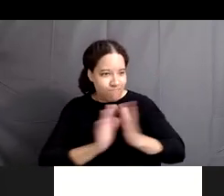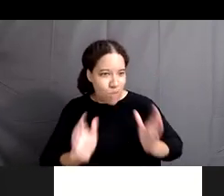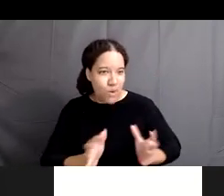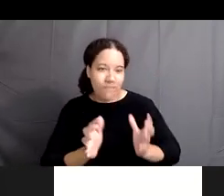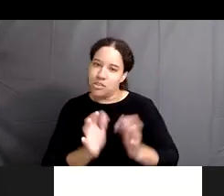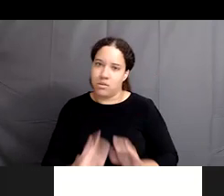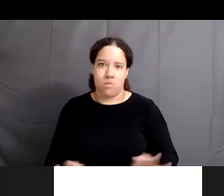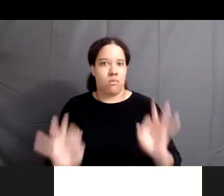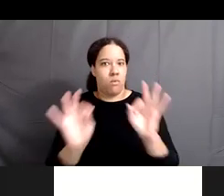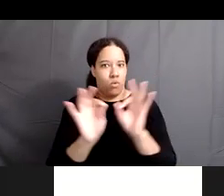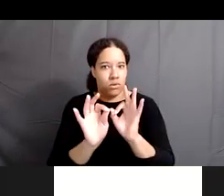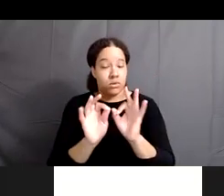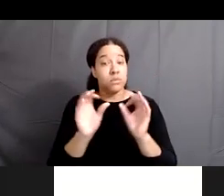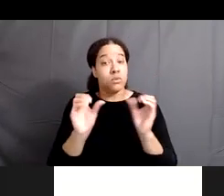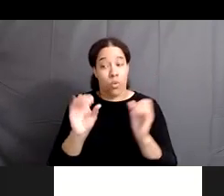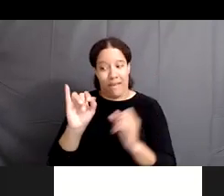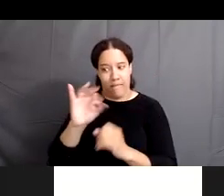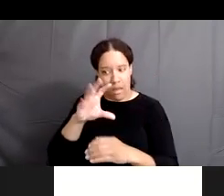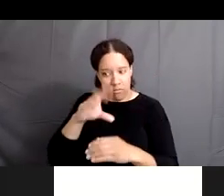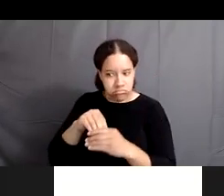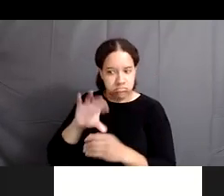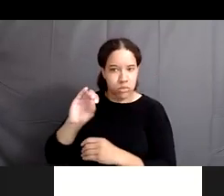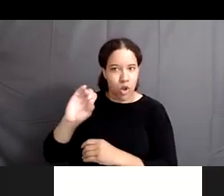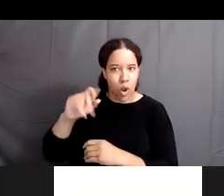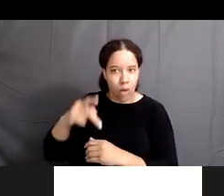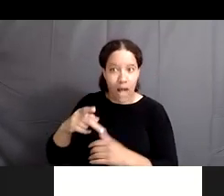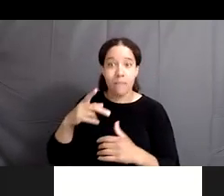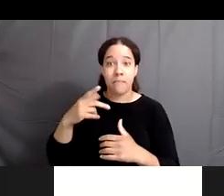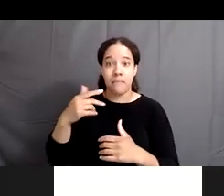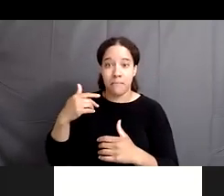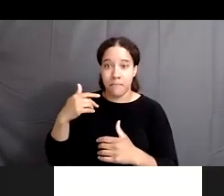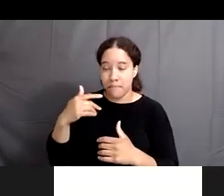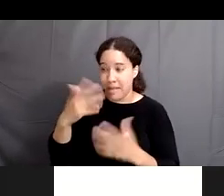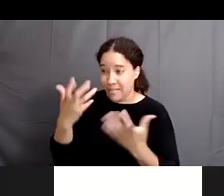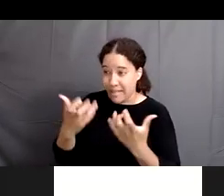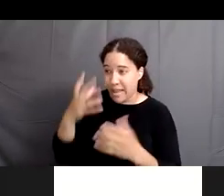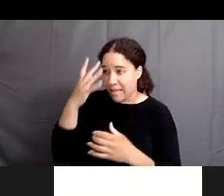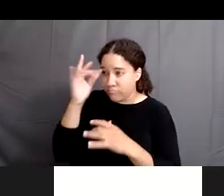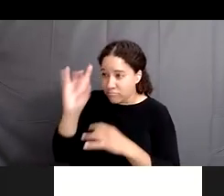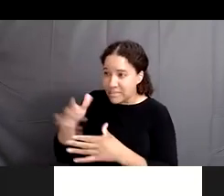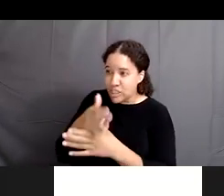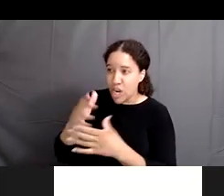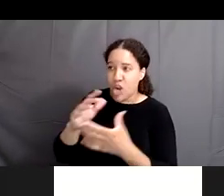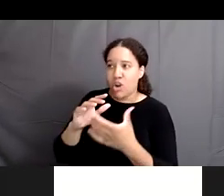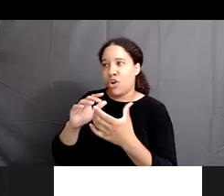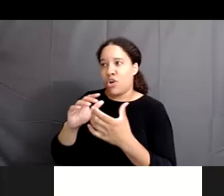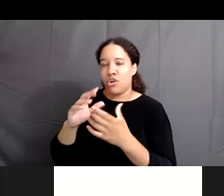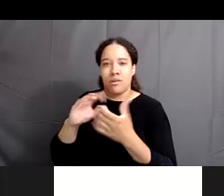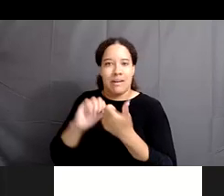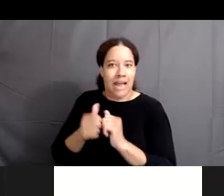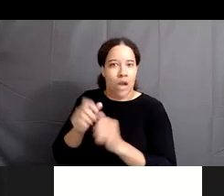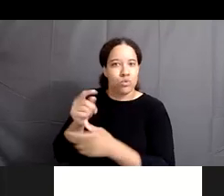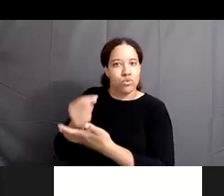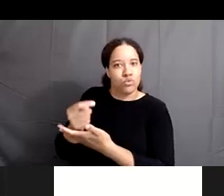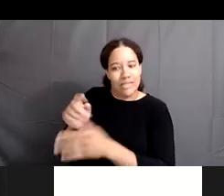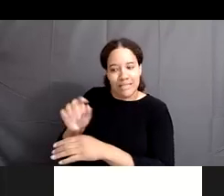happens to that business and how customers are treated, how the staff is treated, they are really, in it to pay